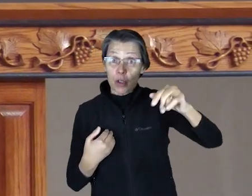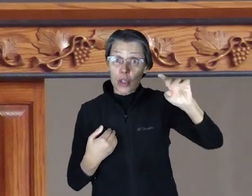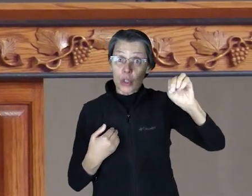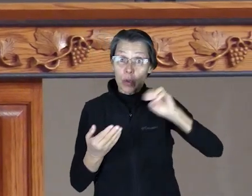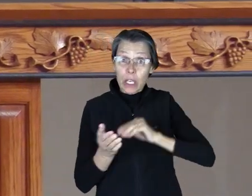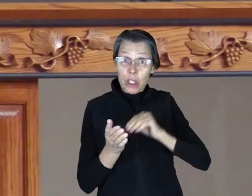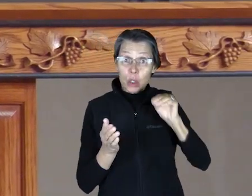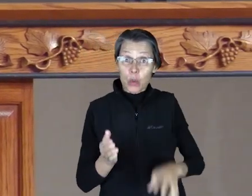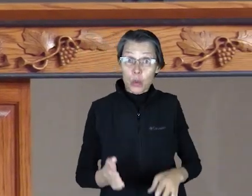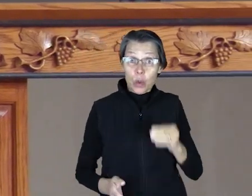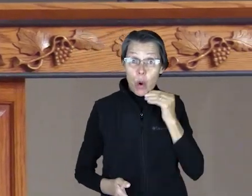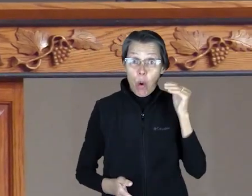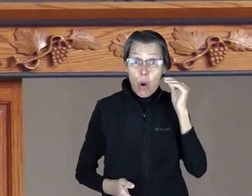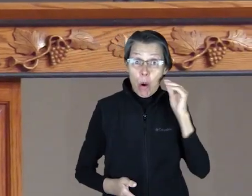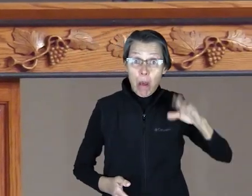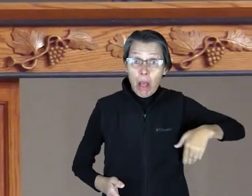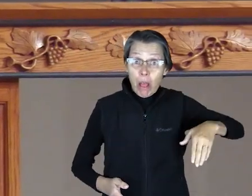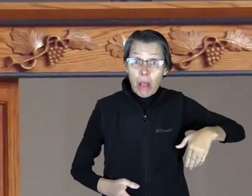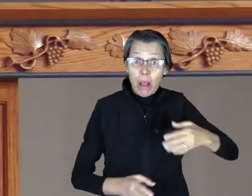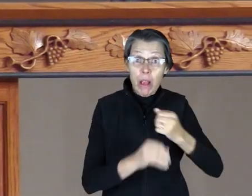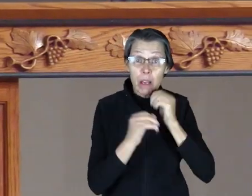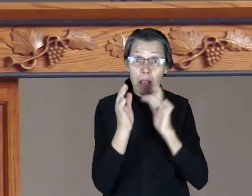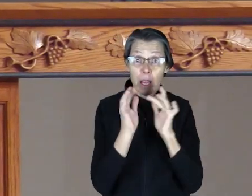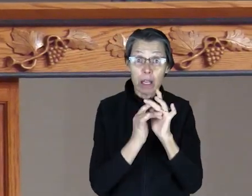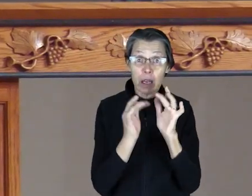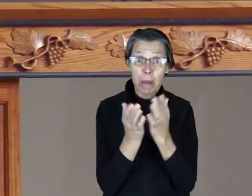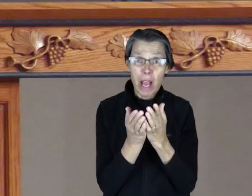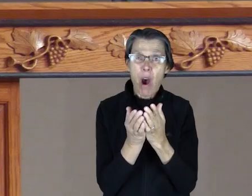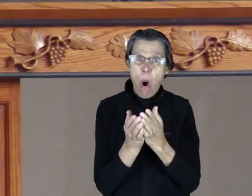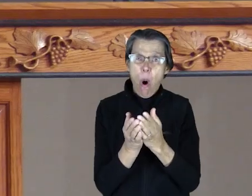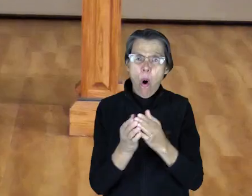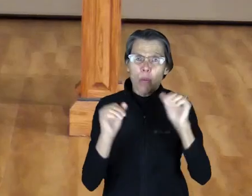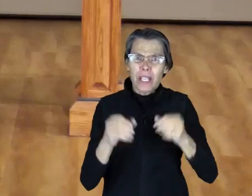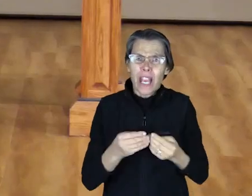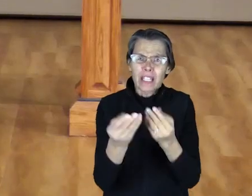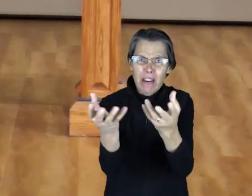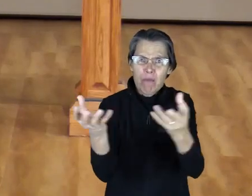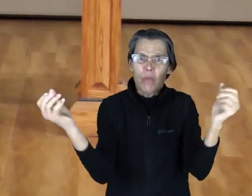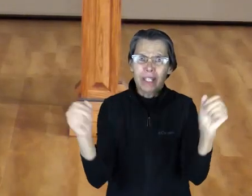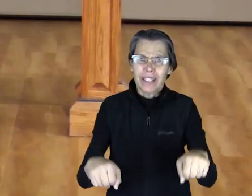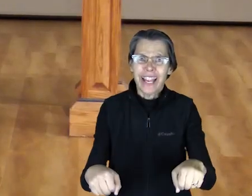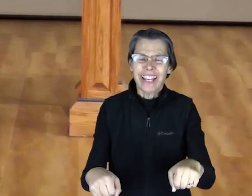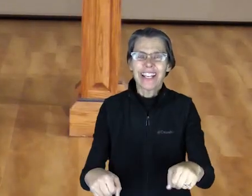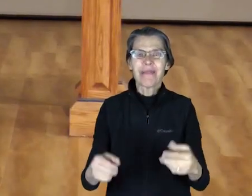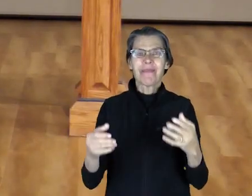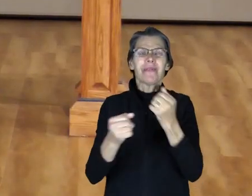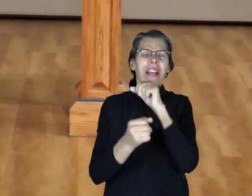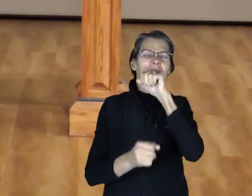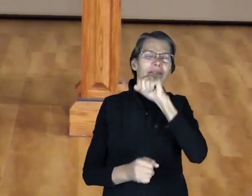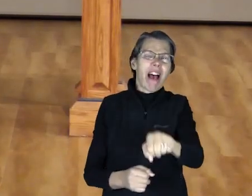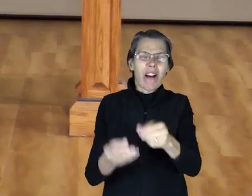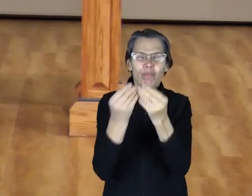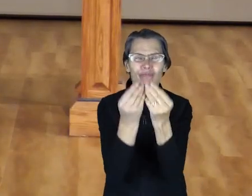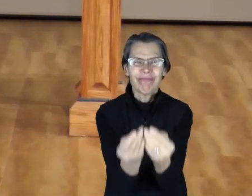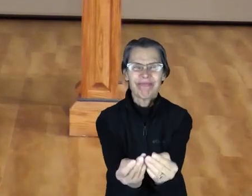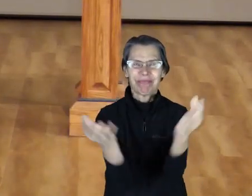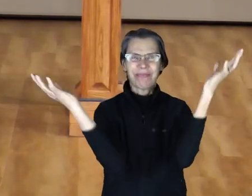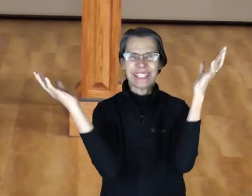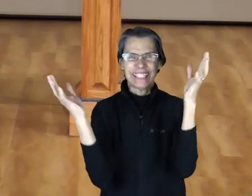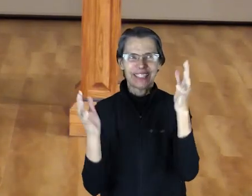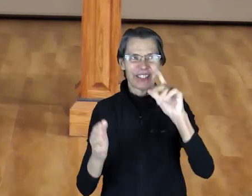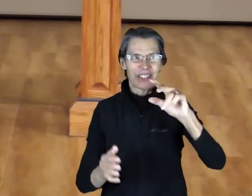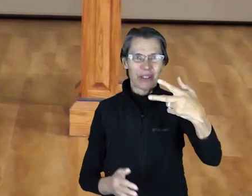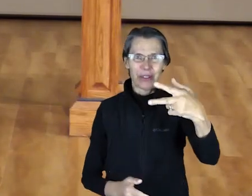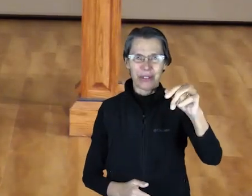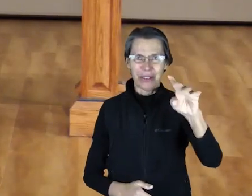too late. We can get a Bible out to you or we can send one to you. But we love giving the Word of God to our third graders. Now, third graders, these